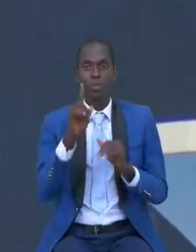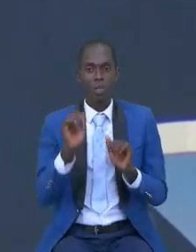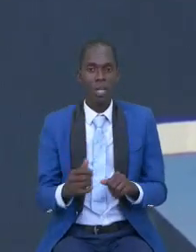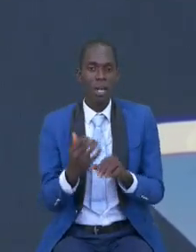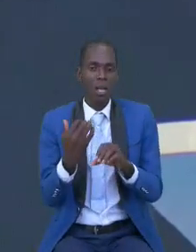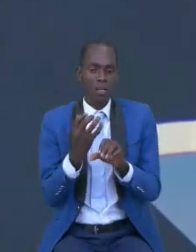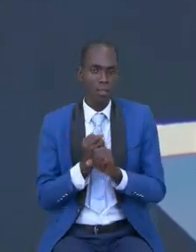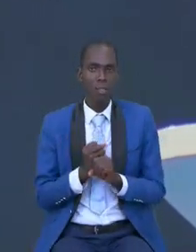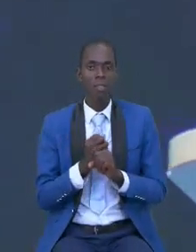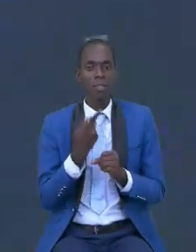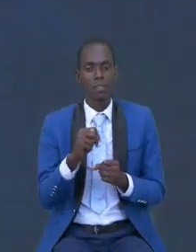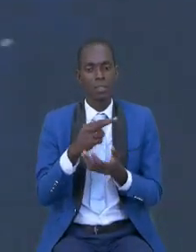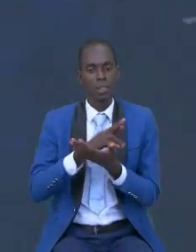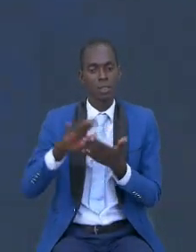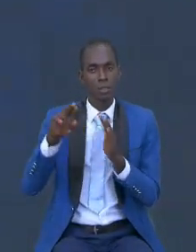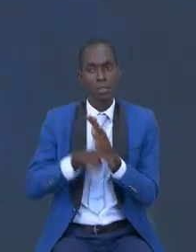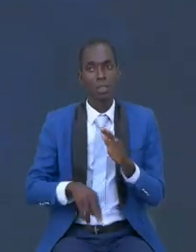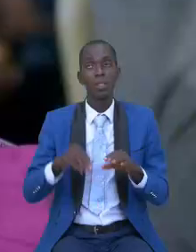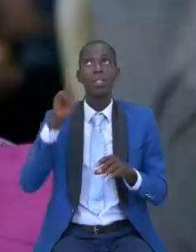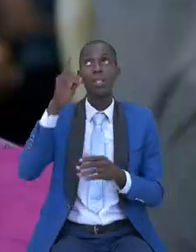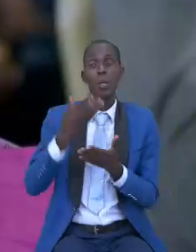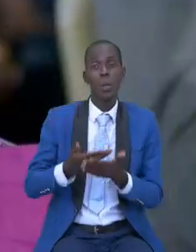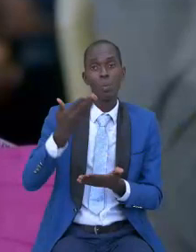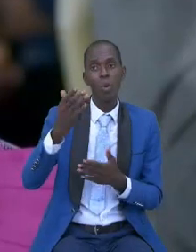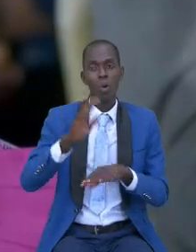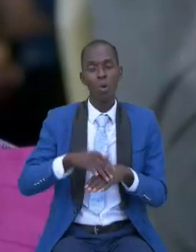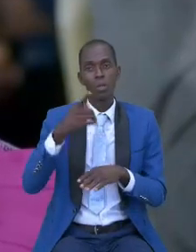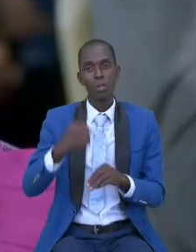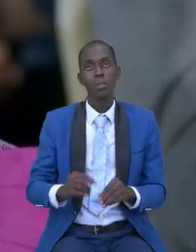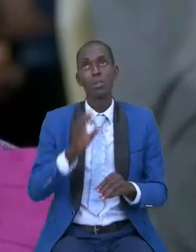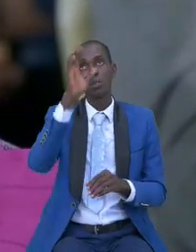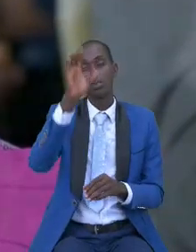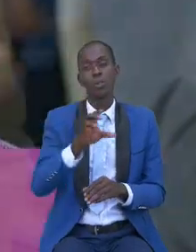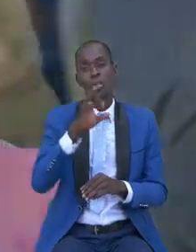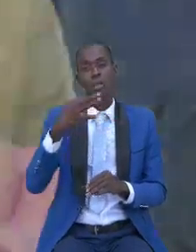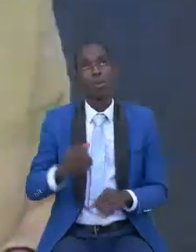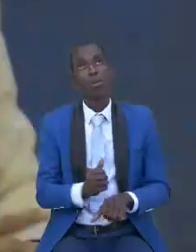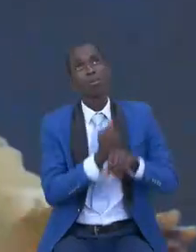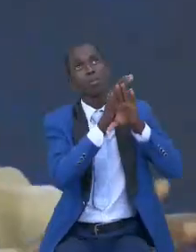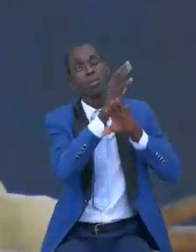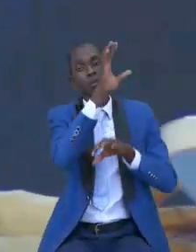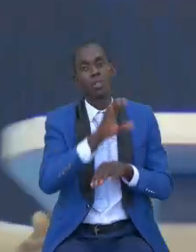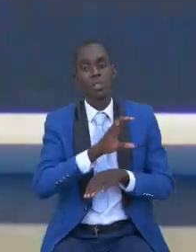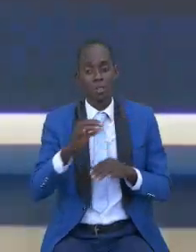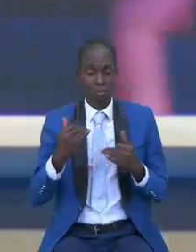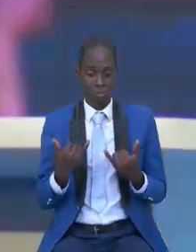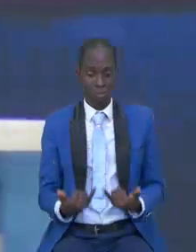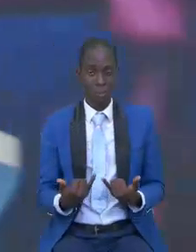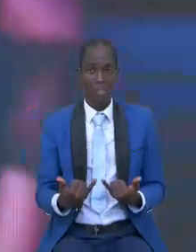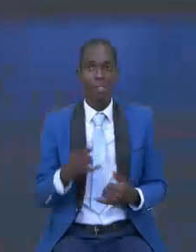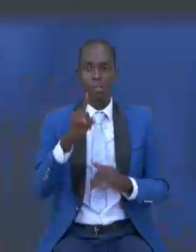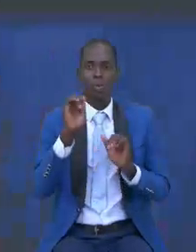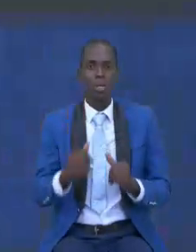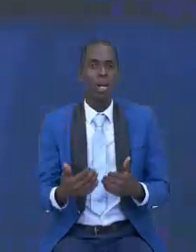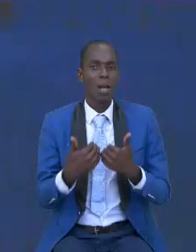the righteousness he purchased on the cross of Calvary right there. And you can have